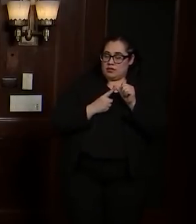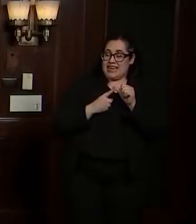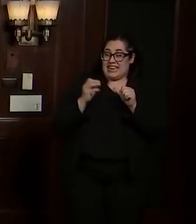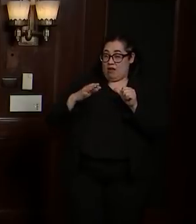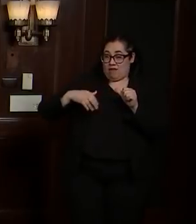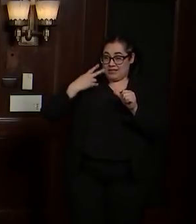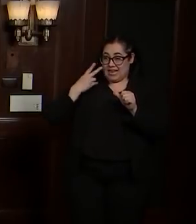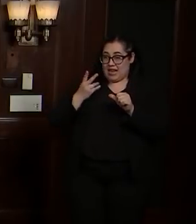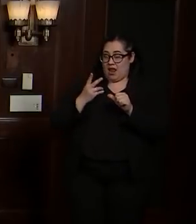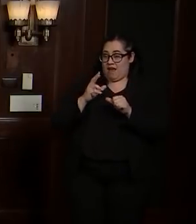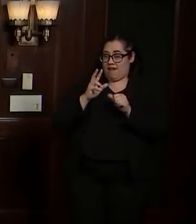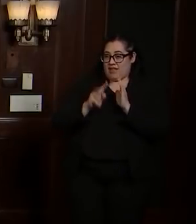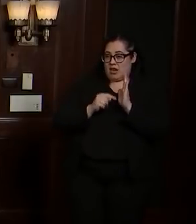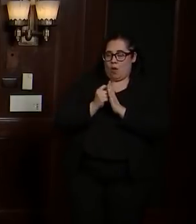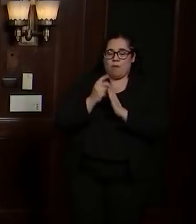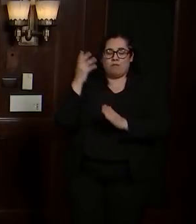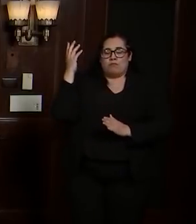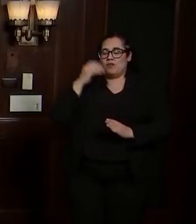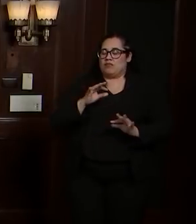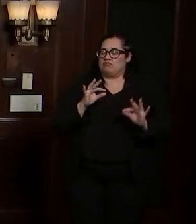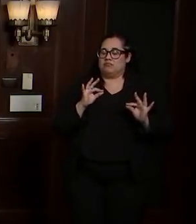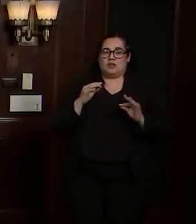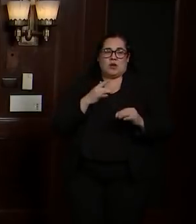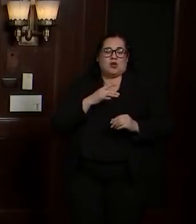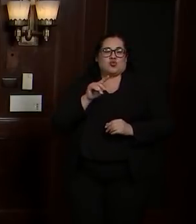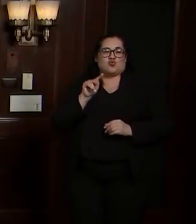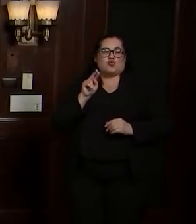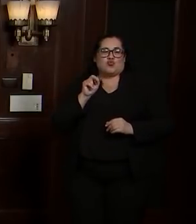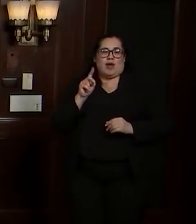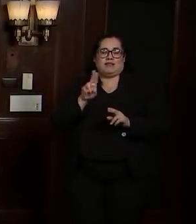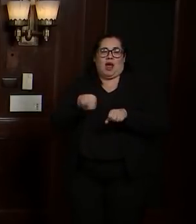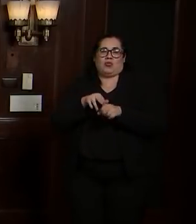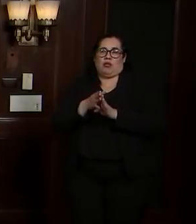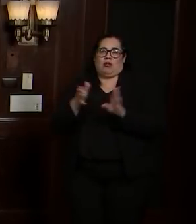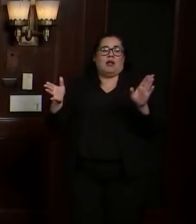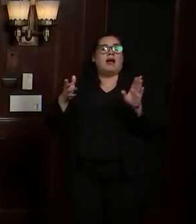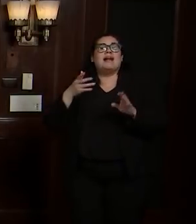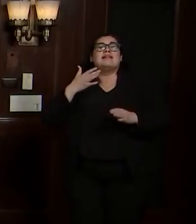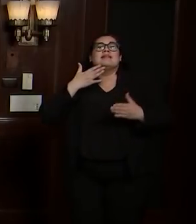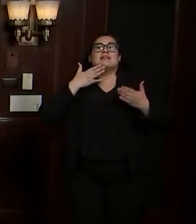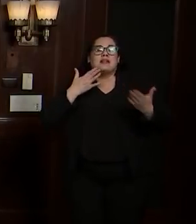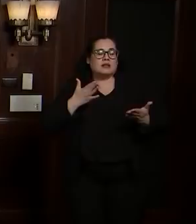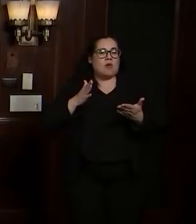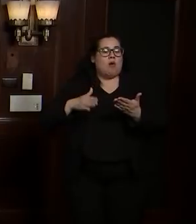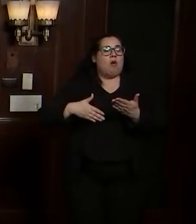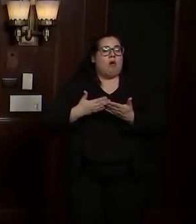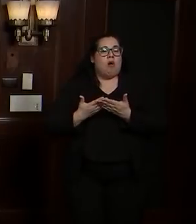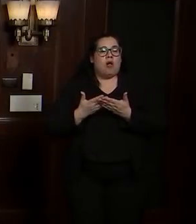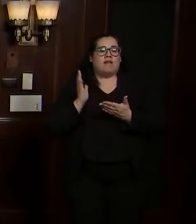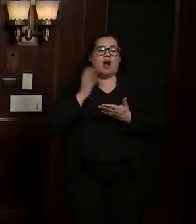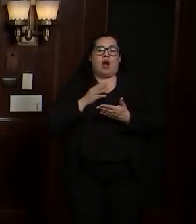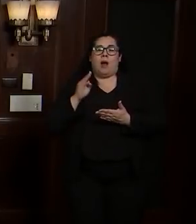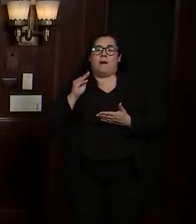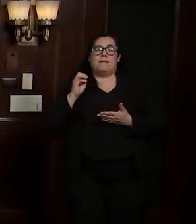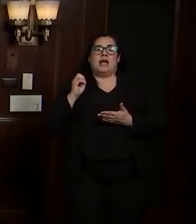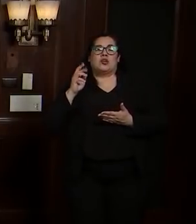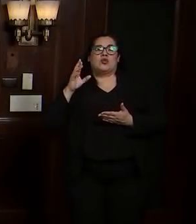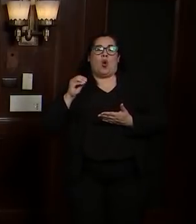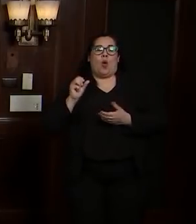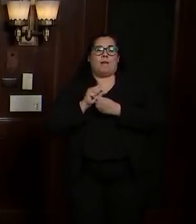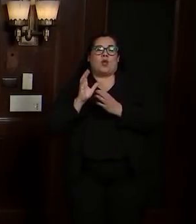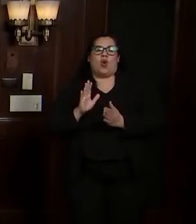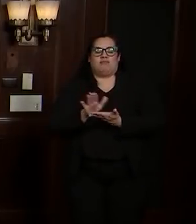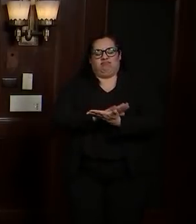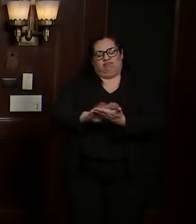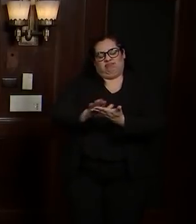and if you haven't seen the video, there's a beautiful video that's been trending nationally that thanks all of our Metro employees who are